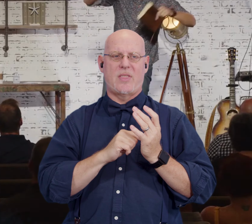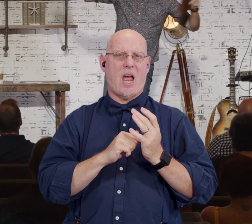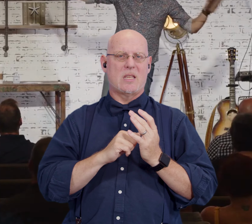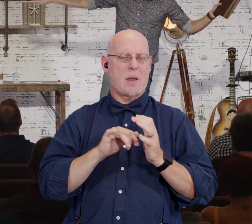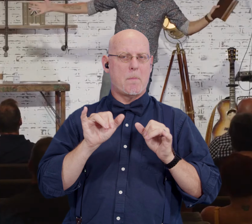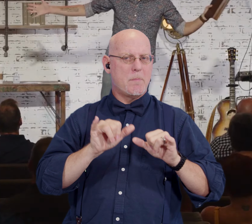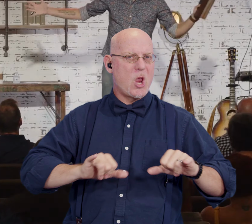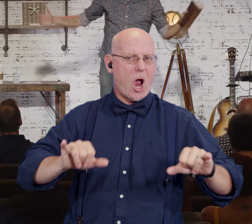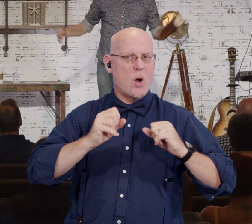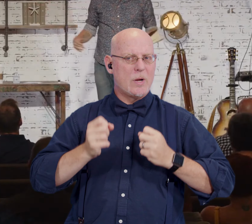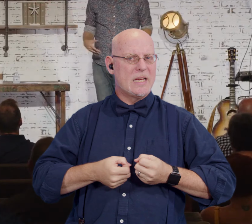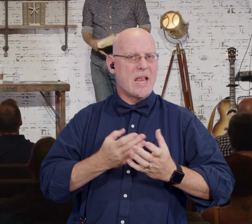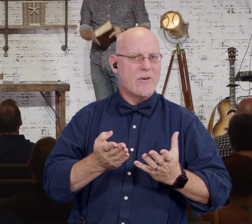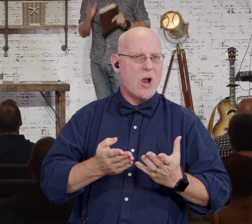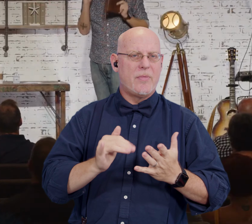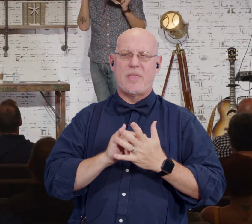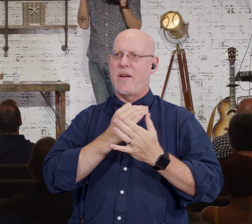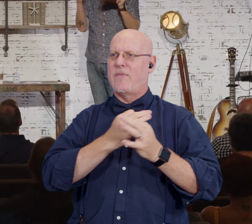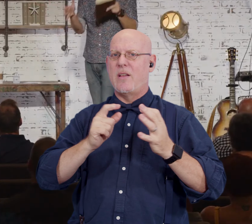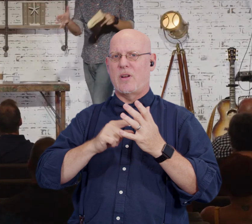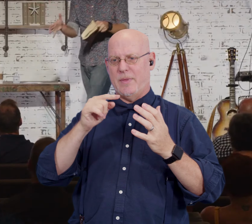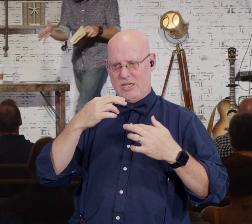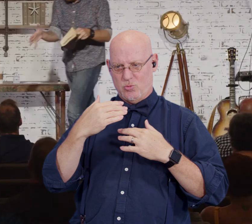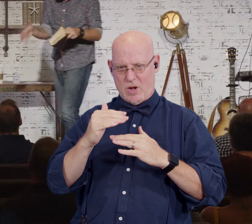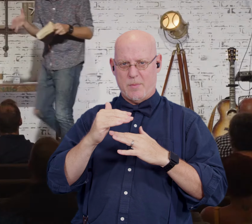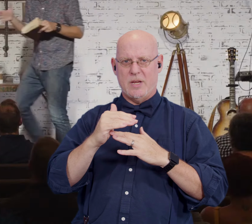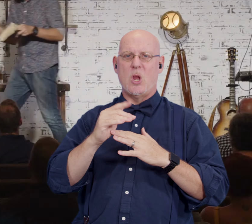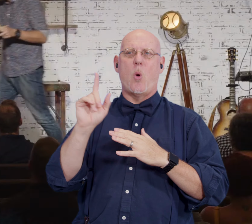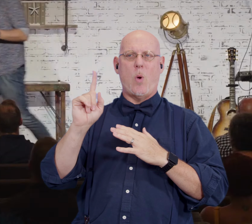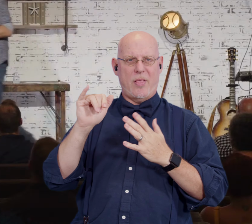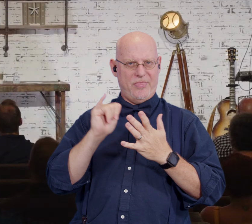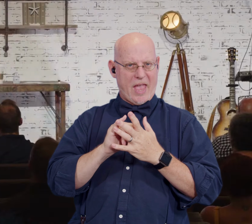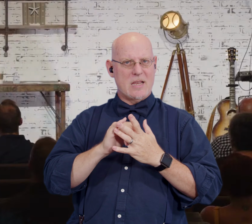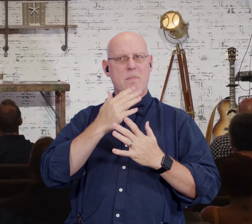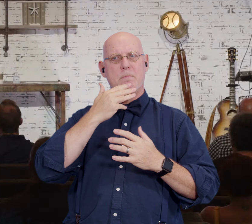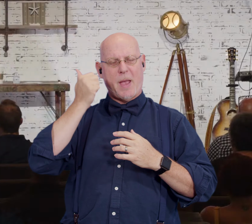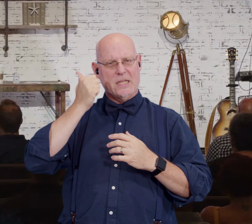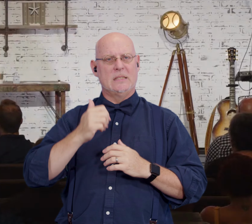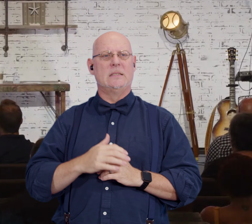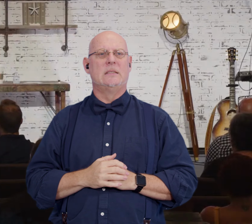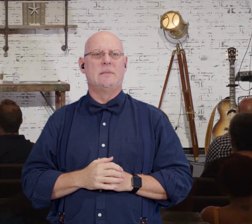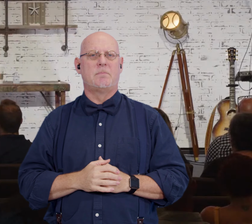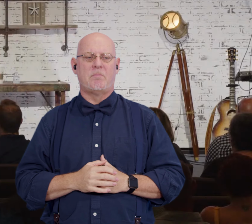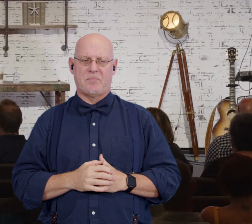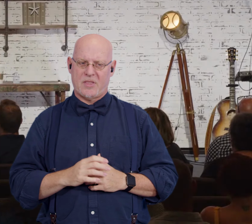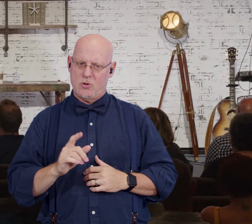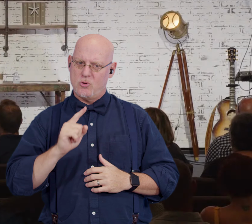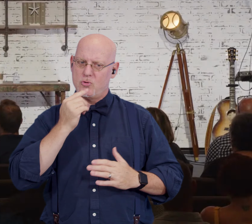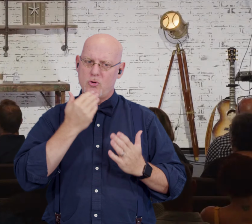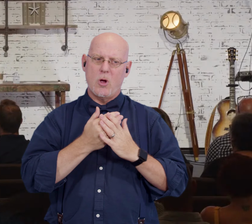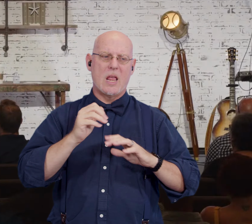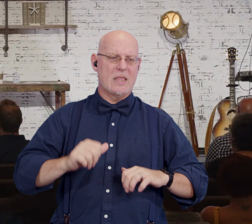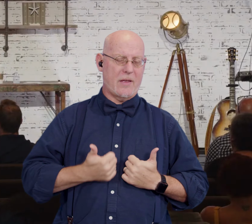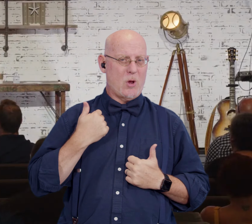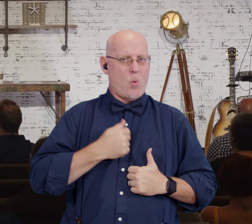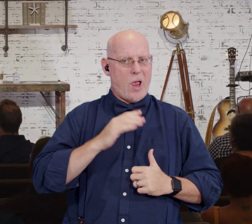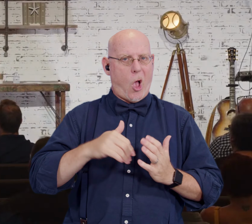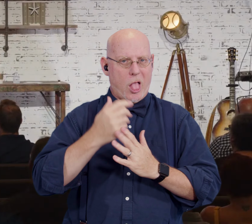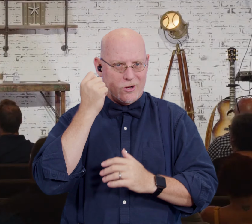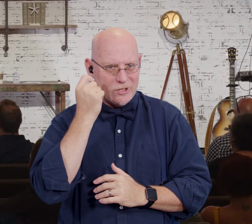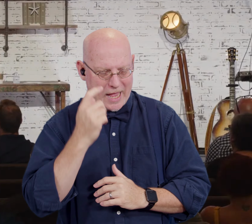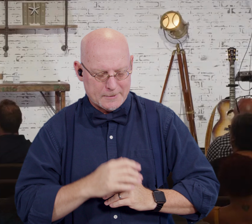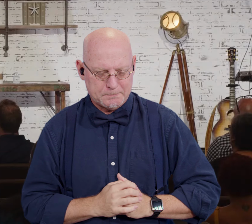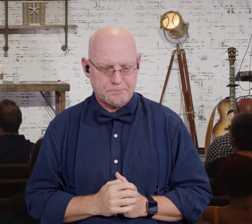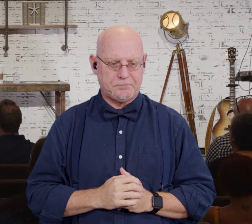this backyard that we provide for her, that freedom from these restraints is where it's at. That's where life is meant to be lived. But we